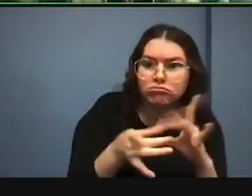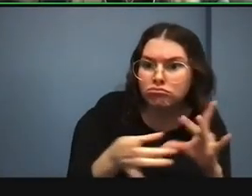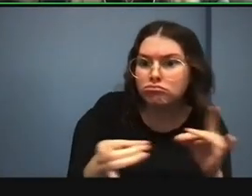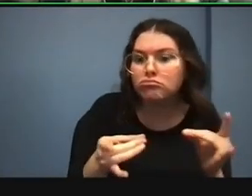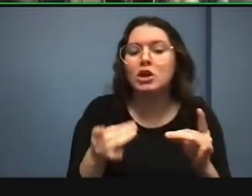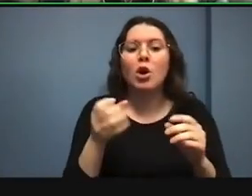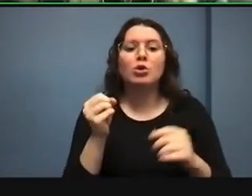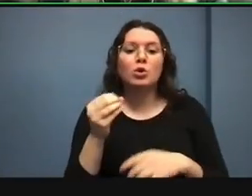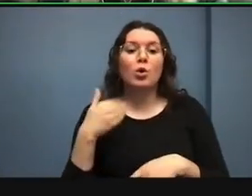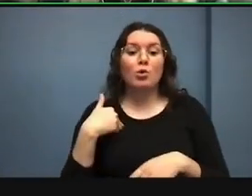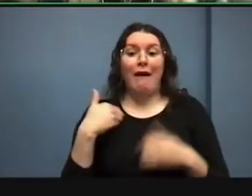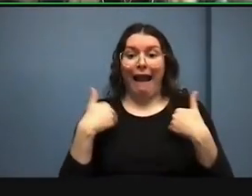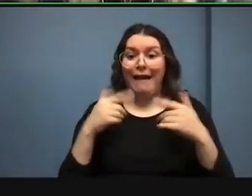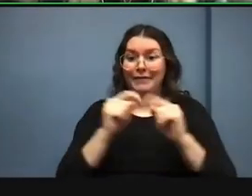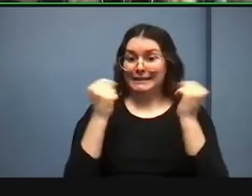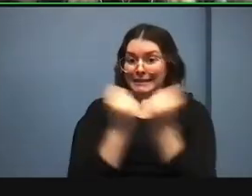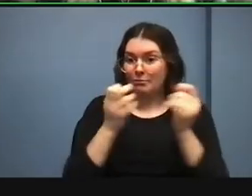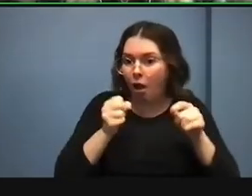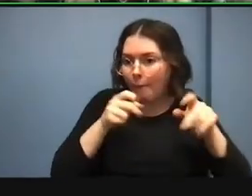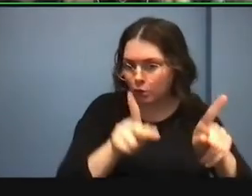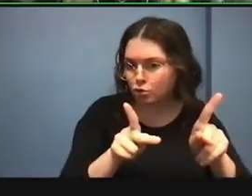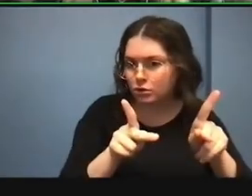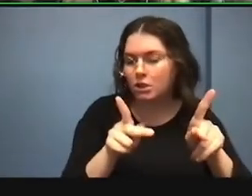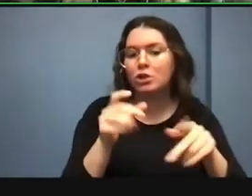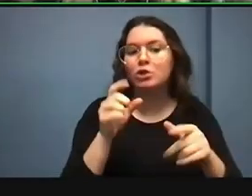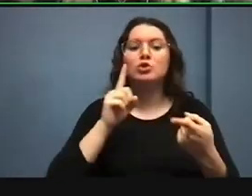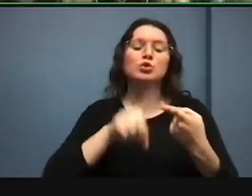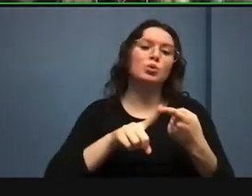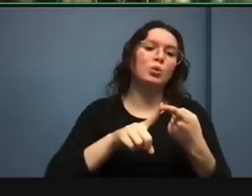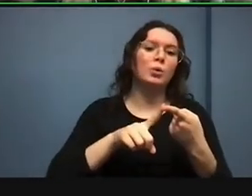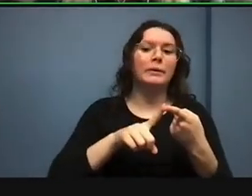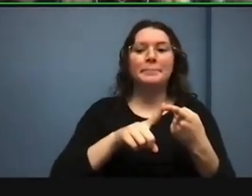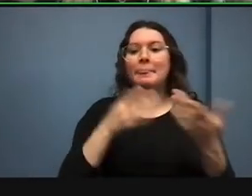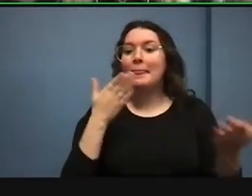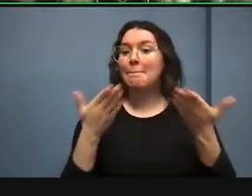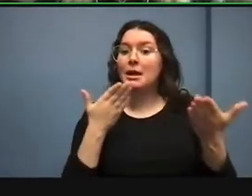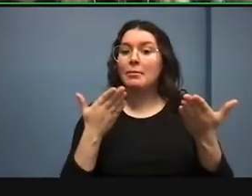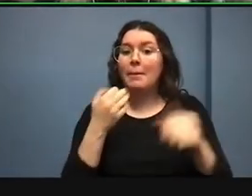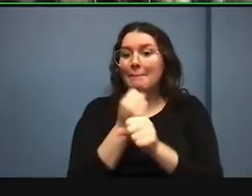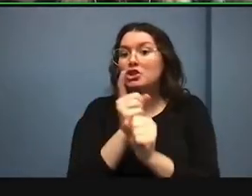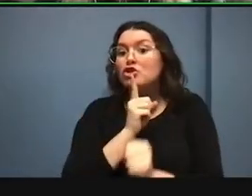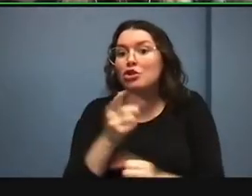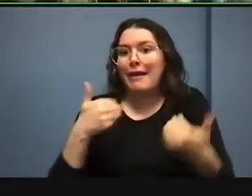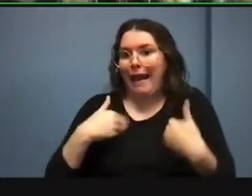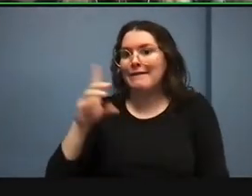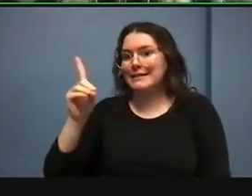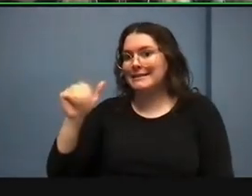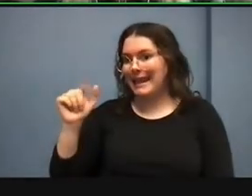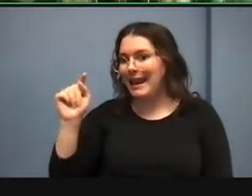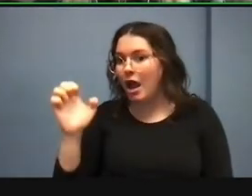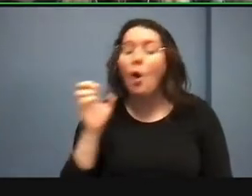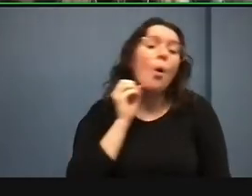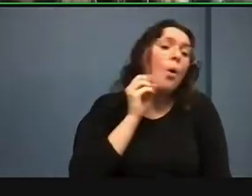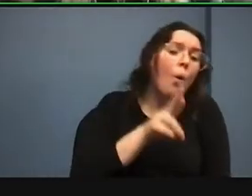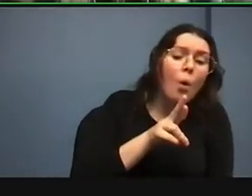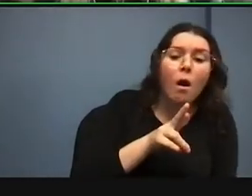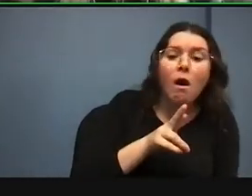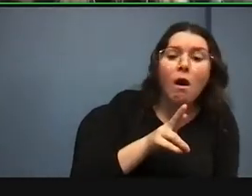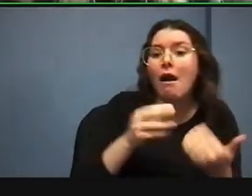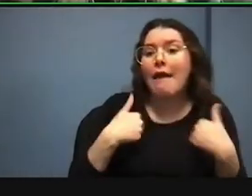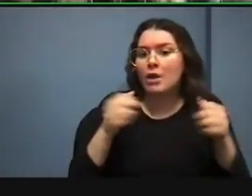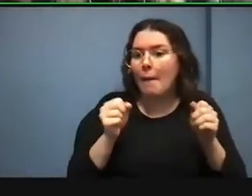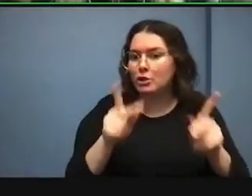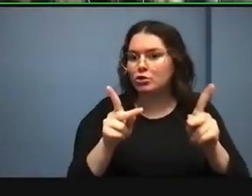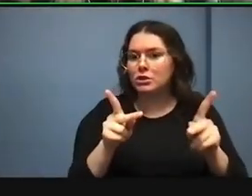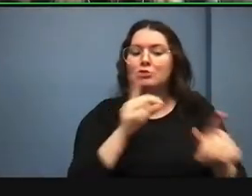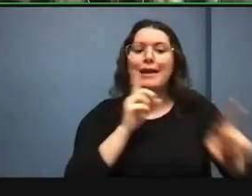so that you give your team an opportunity to maybe ensure that they have data or the